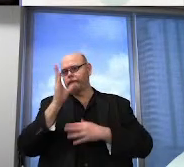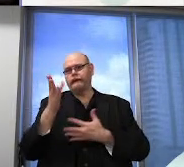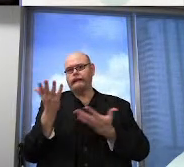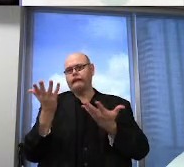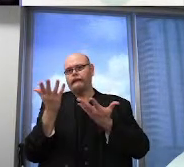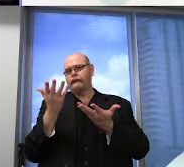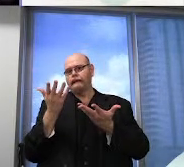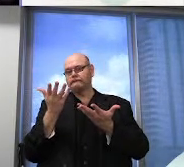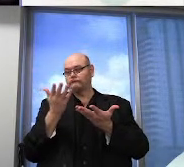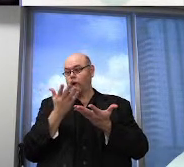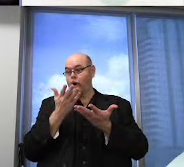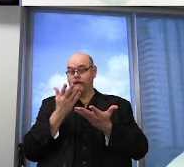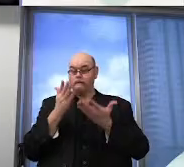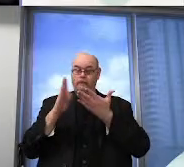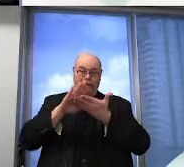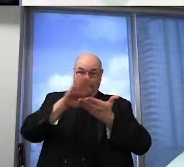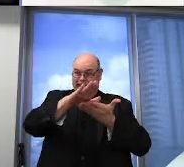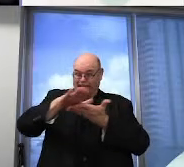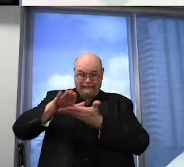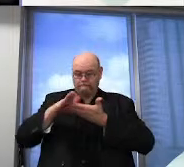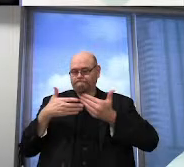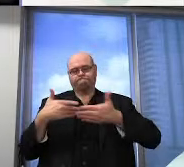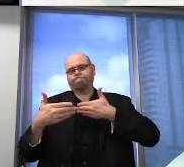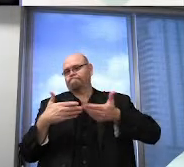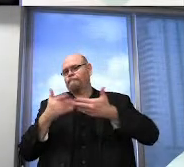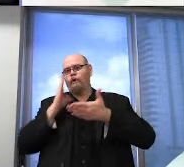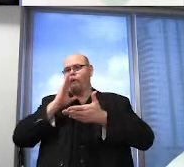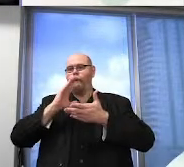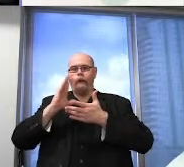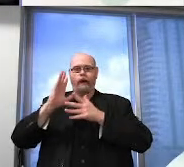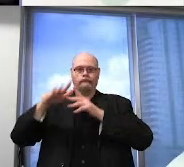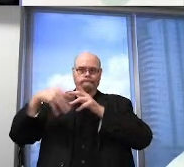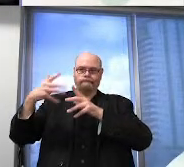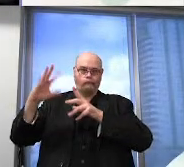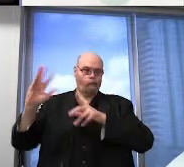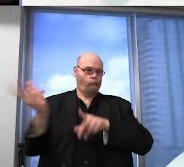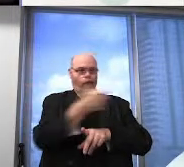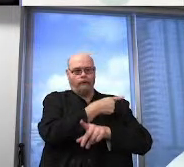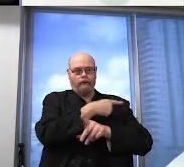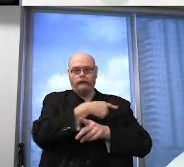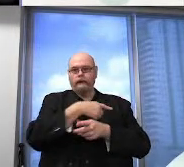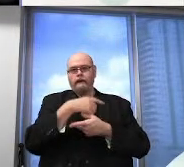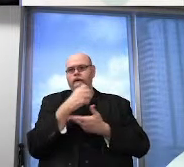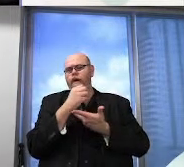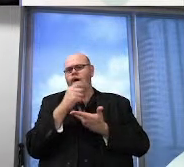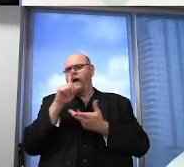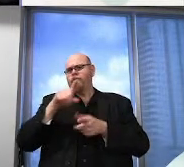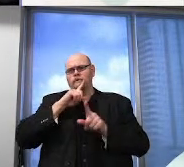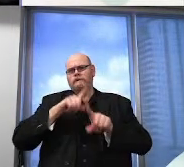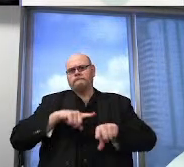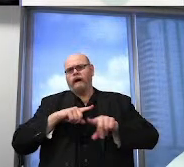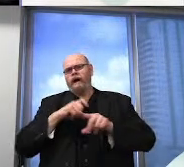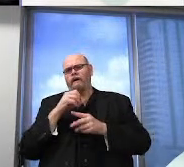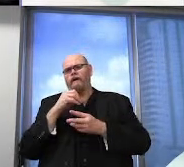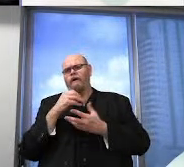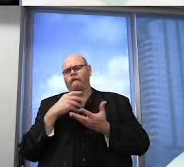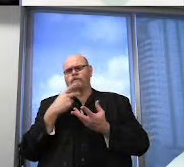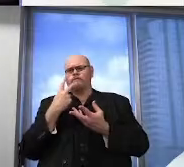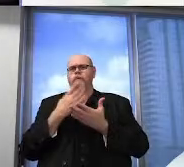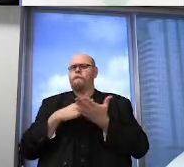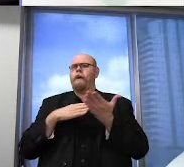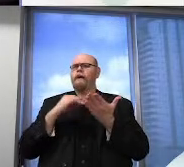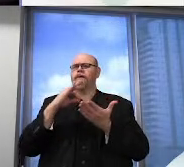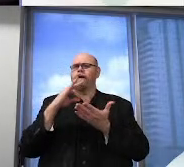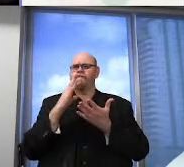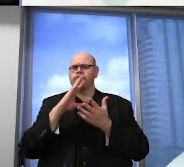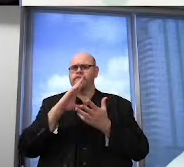And no matter how much you clear the right-of-ways, there's going to be some of that. And you have to be able to respond as well. So to me, there's two parts